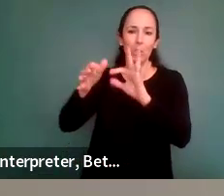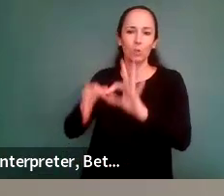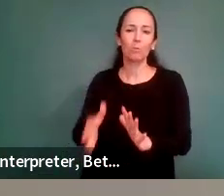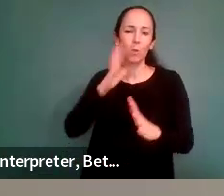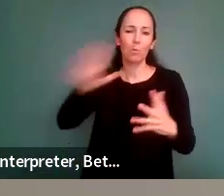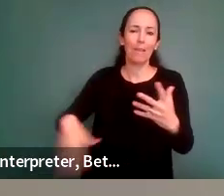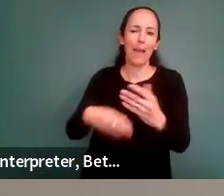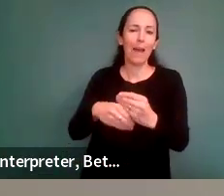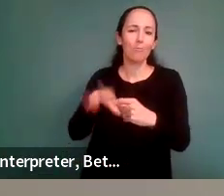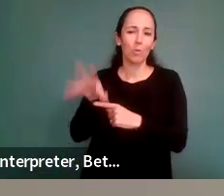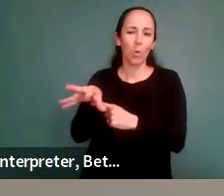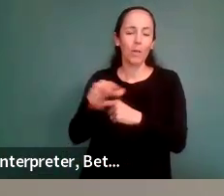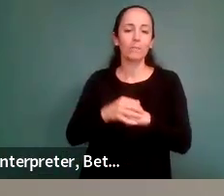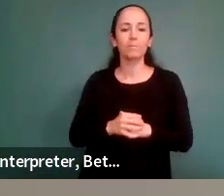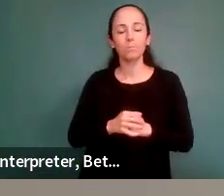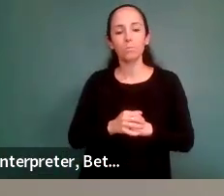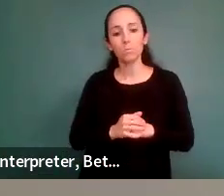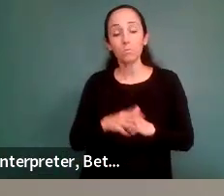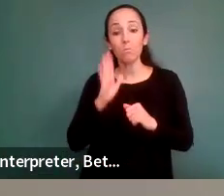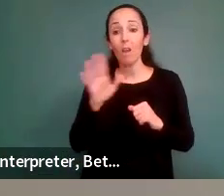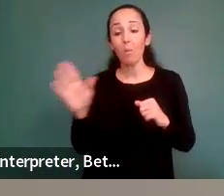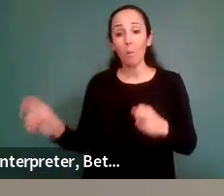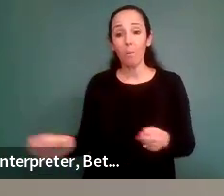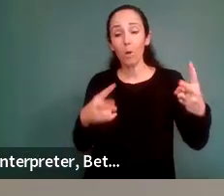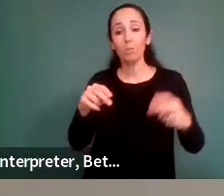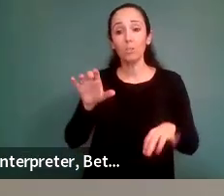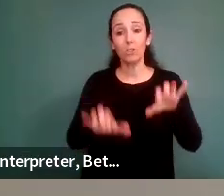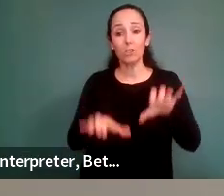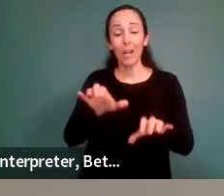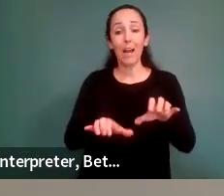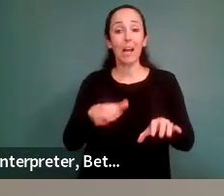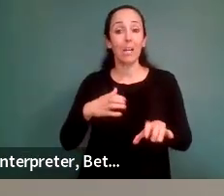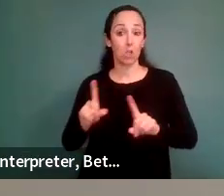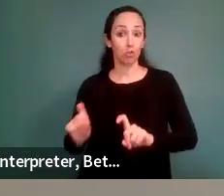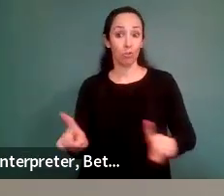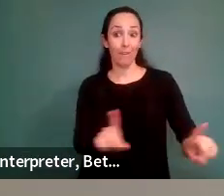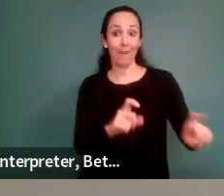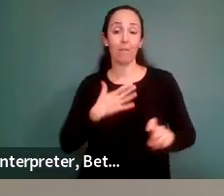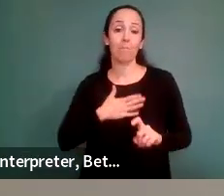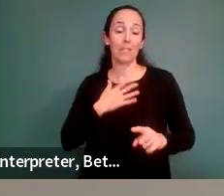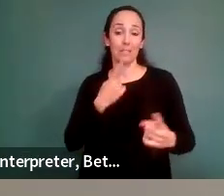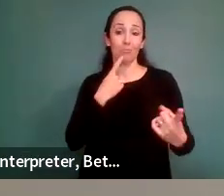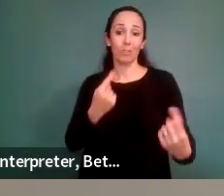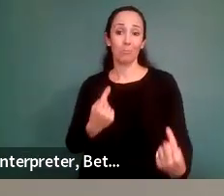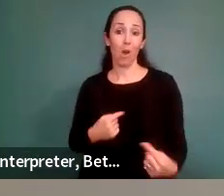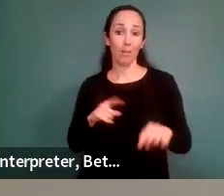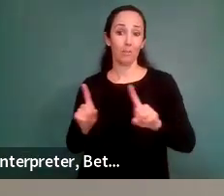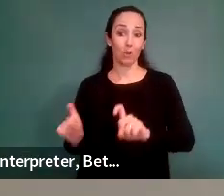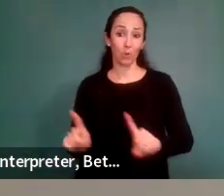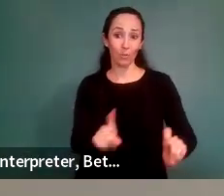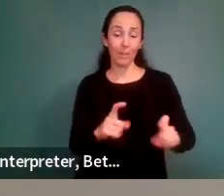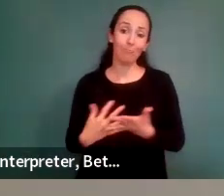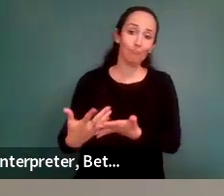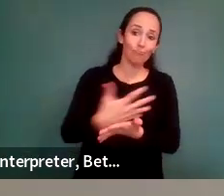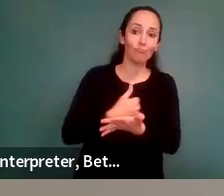And I'm going to post in the chat a survey. If anyone could fill that out, that'd be really helpful for us to collect that